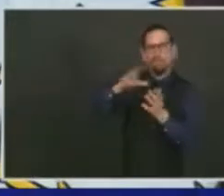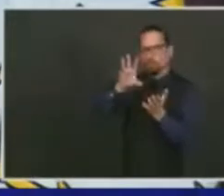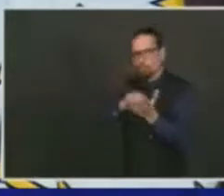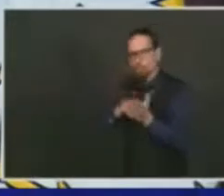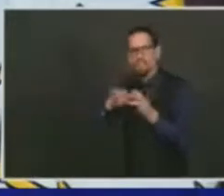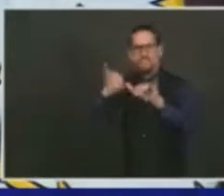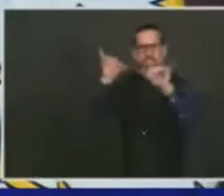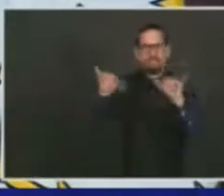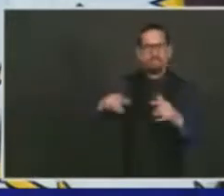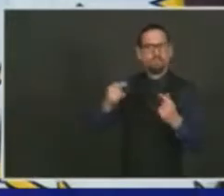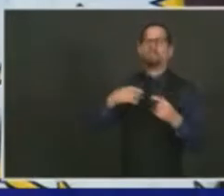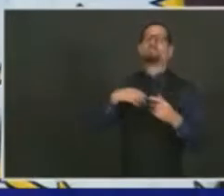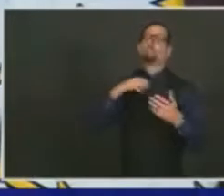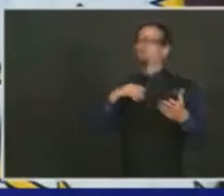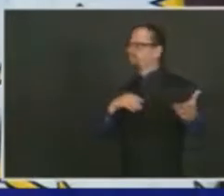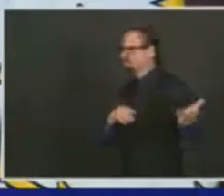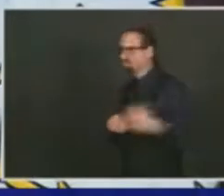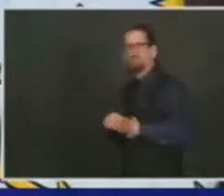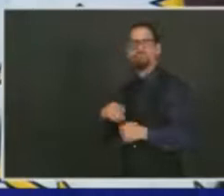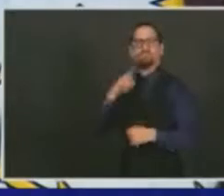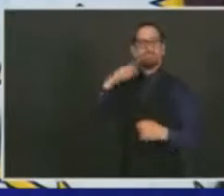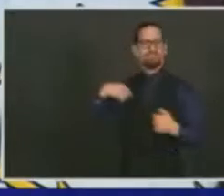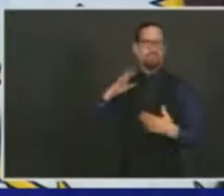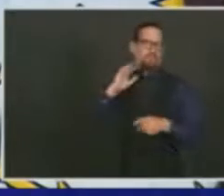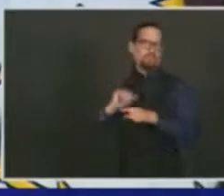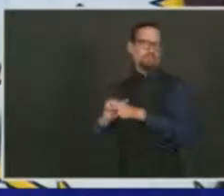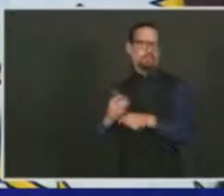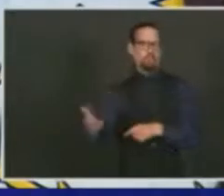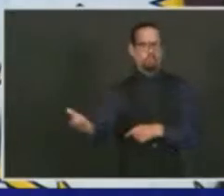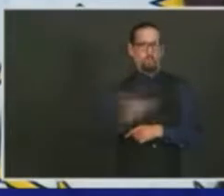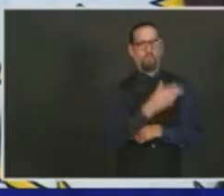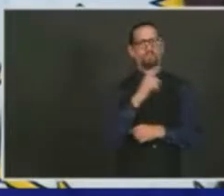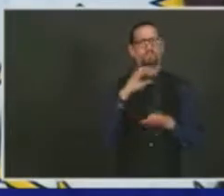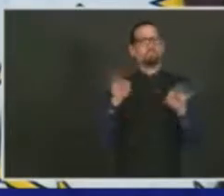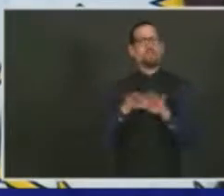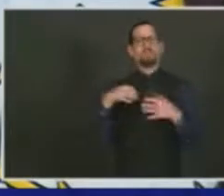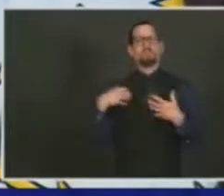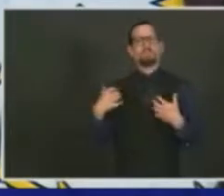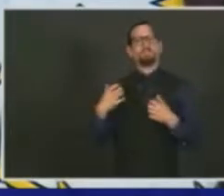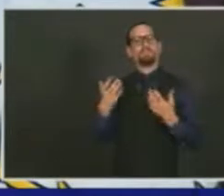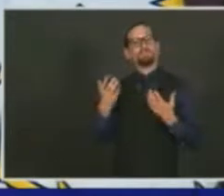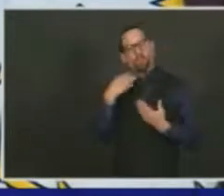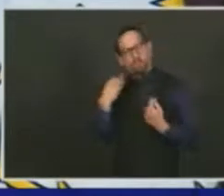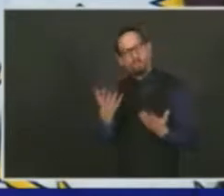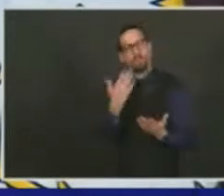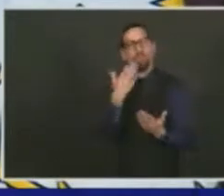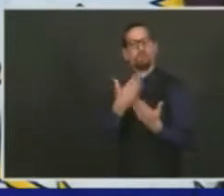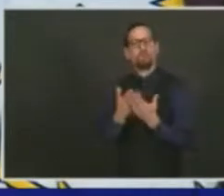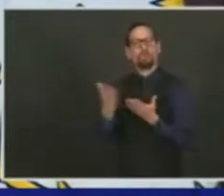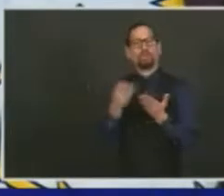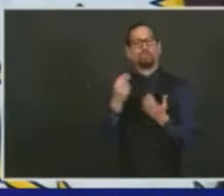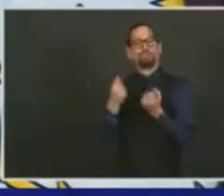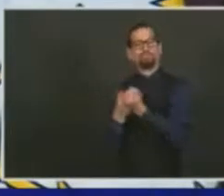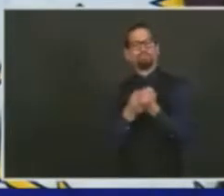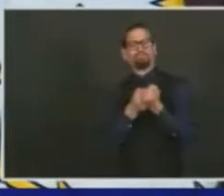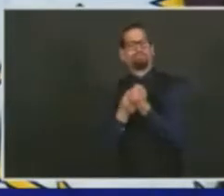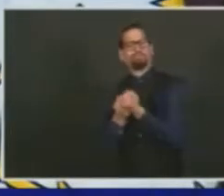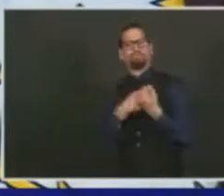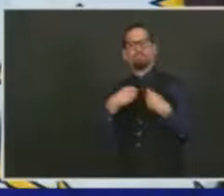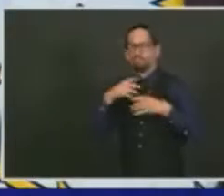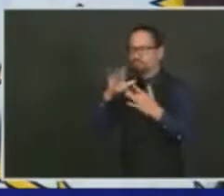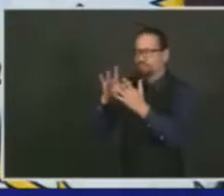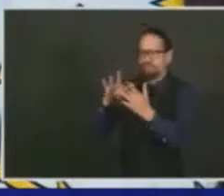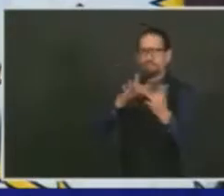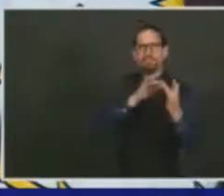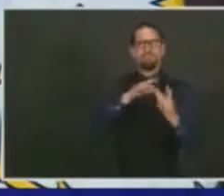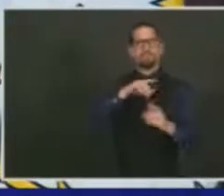interesting job, and you'll be helping the cause. And as I said, we're looking to hire 100 case investigators